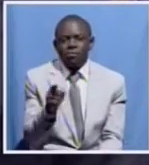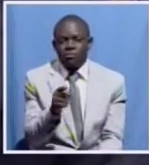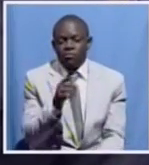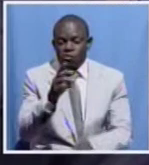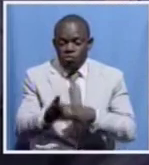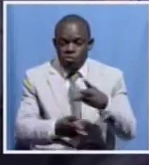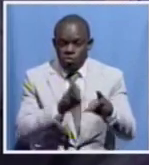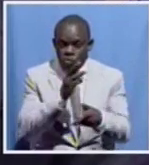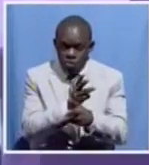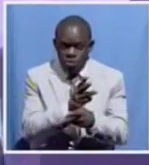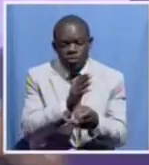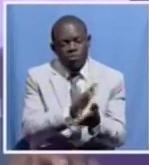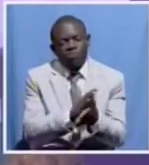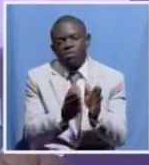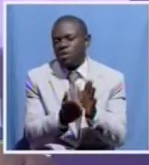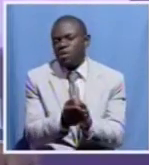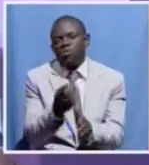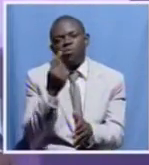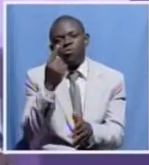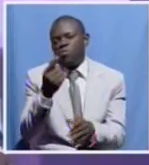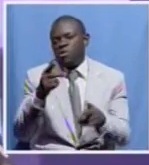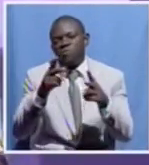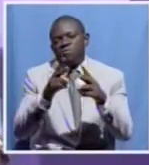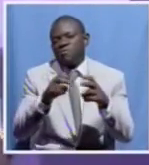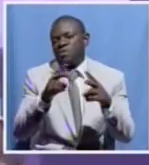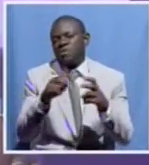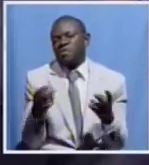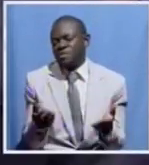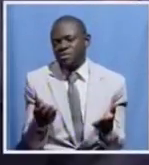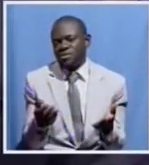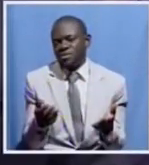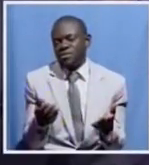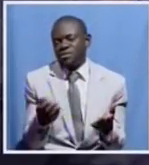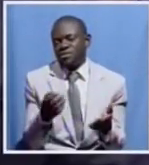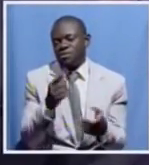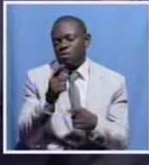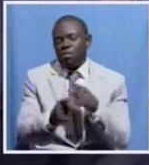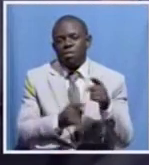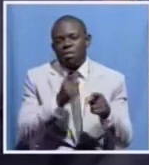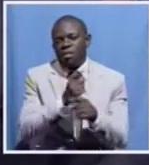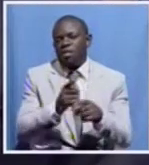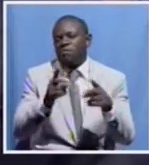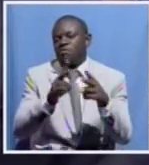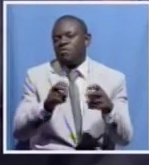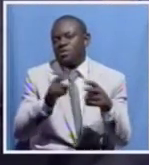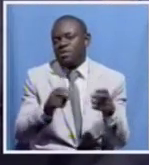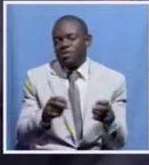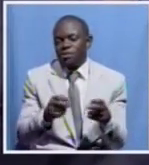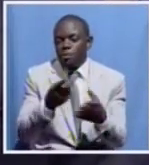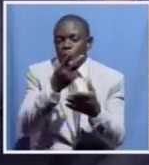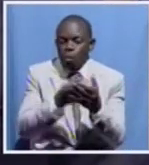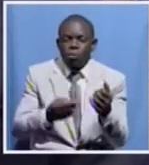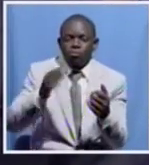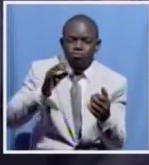will hear, Brother Grevasio, from time to time now, and even probably more constantly, about a win-win situation. So